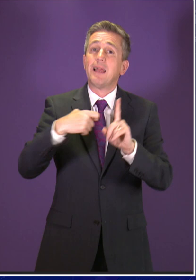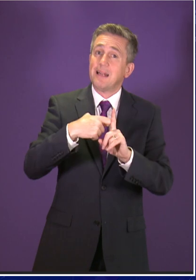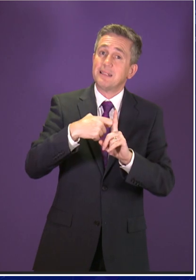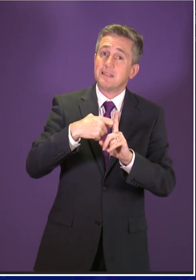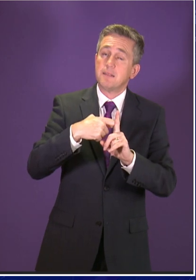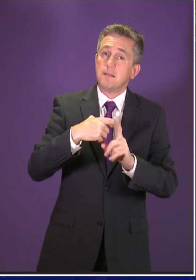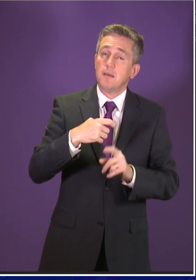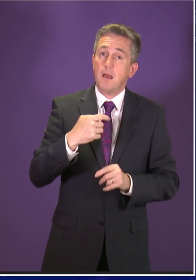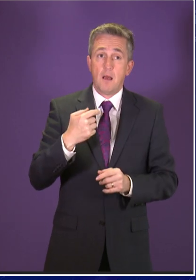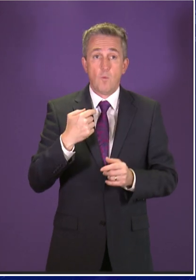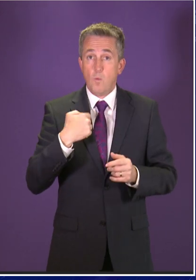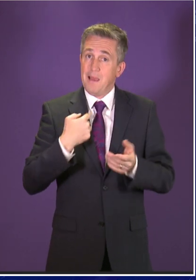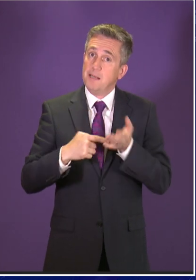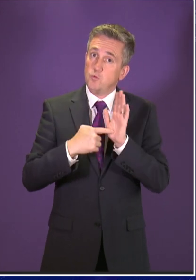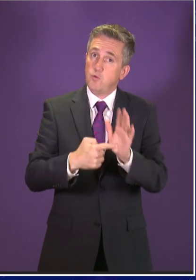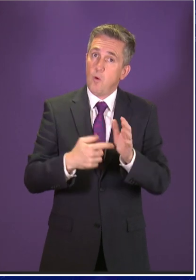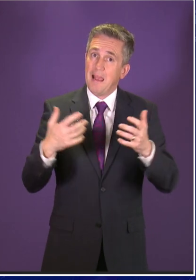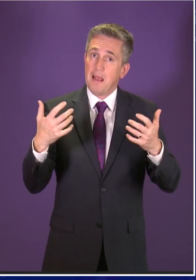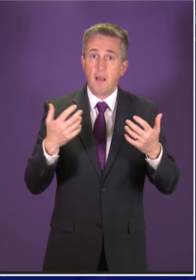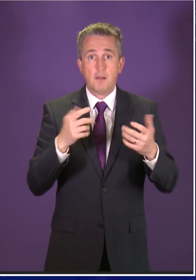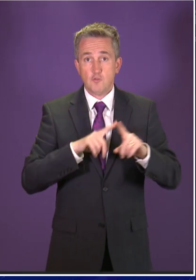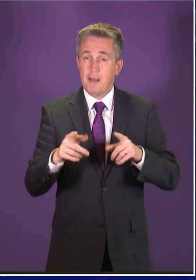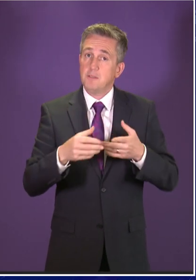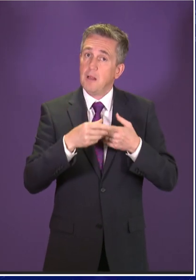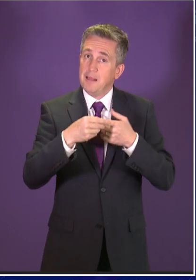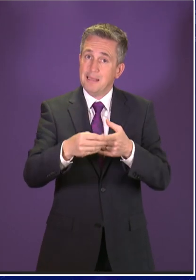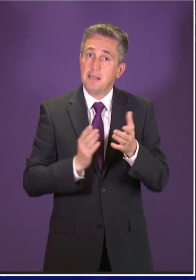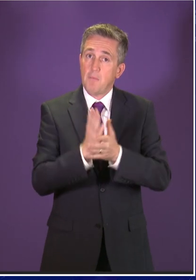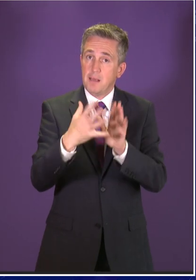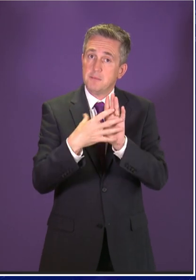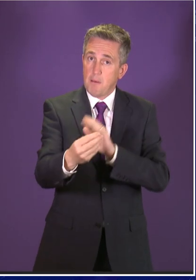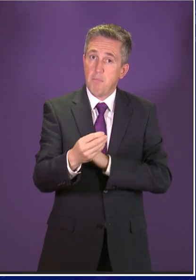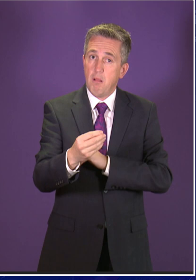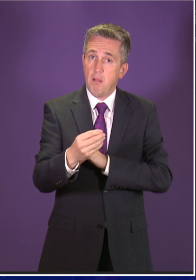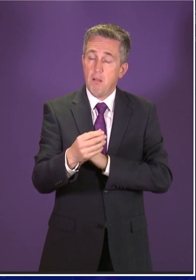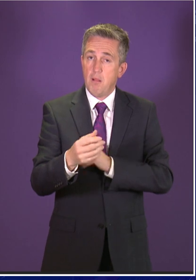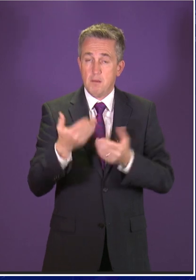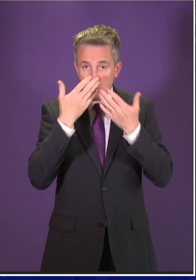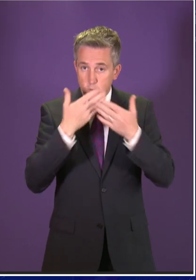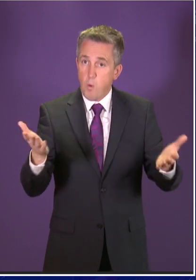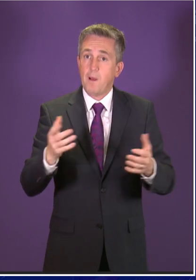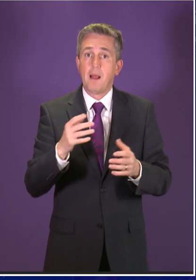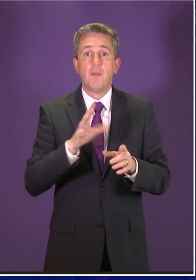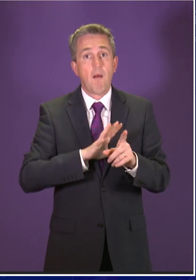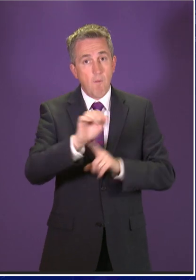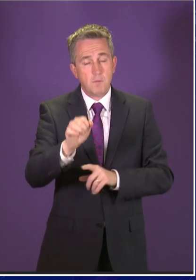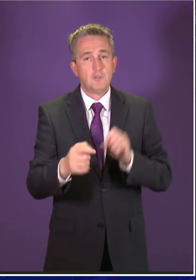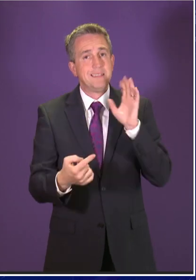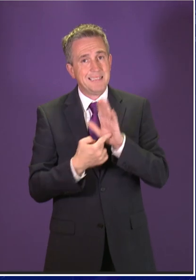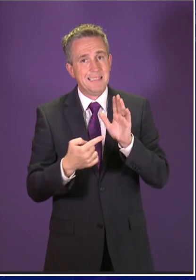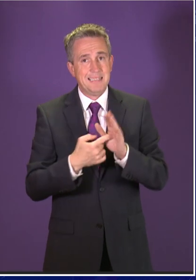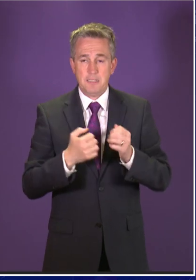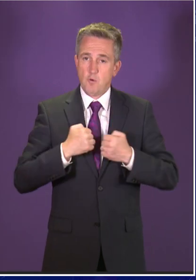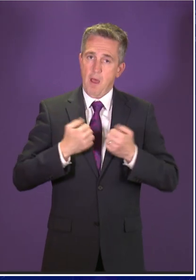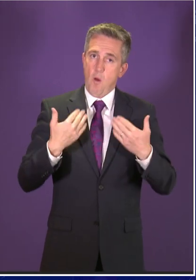that is a way in which we are showing and leading by example about the importance of culture to our well-being as a country. Of course,